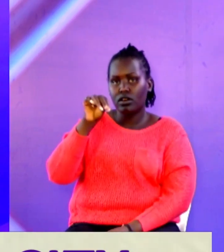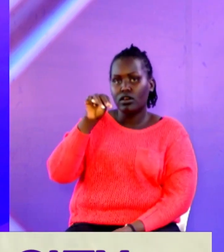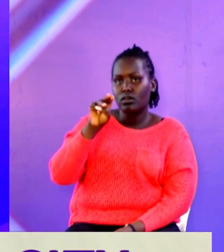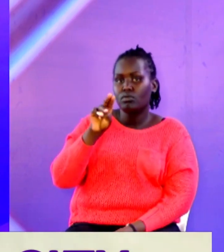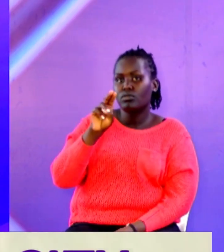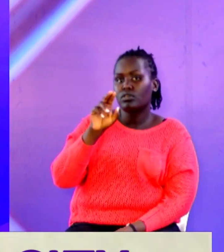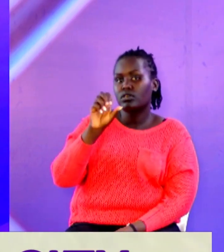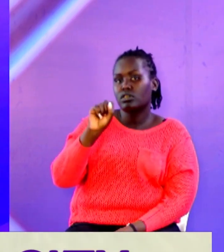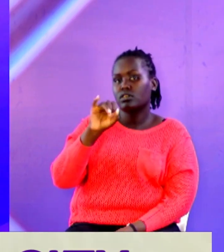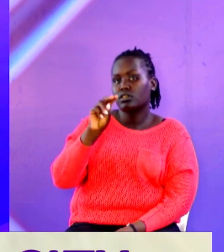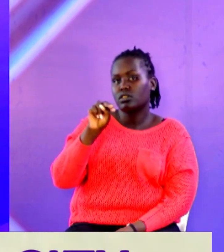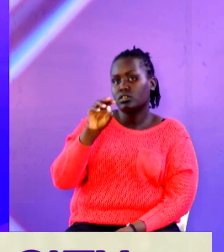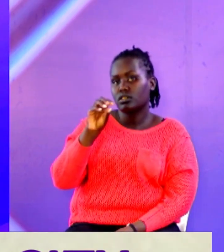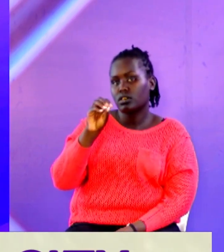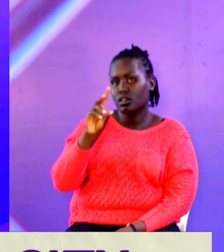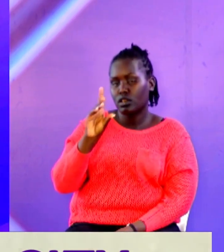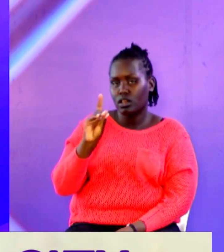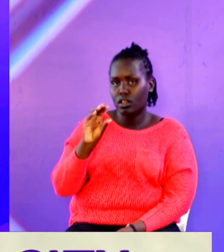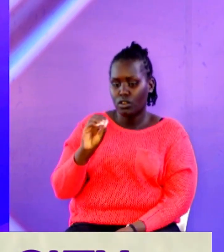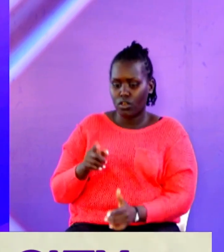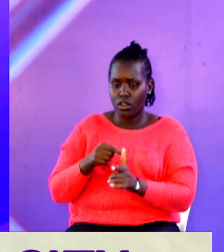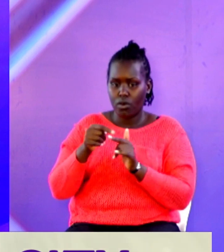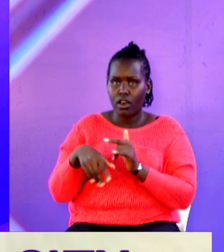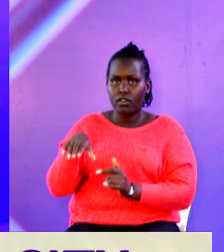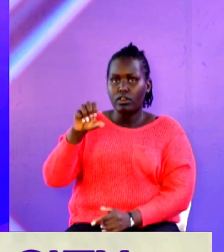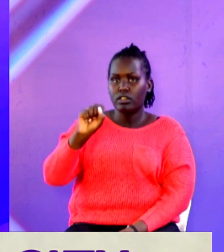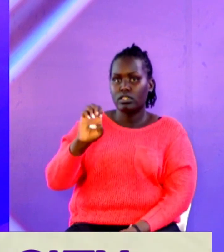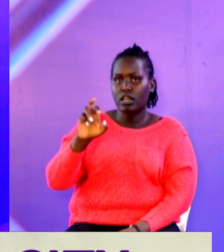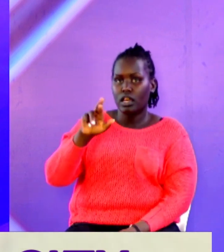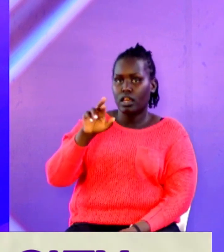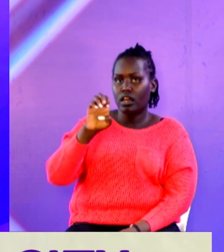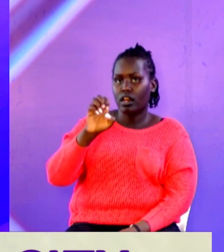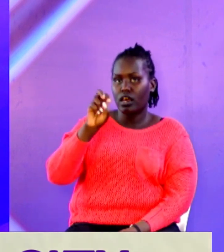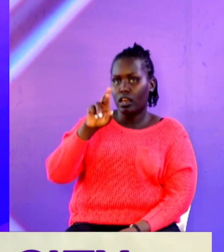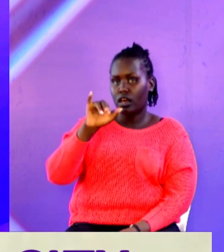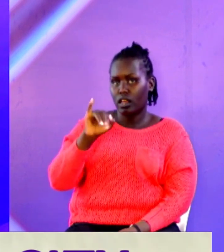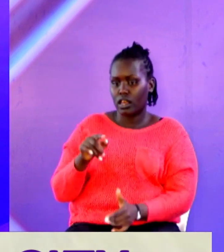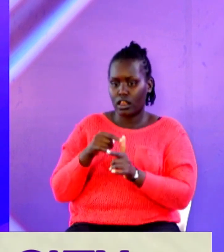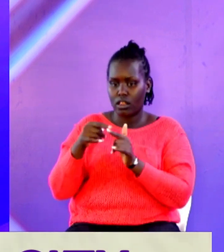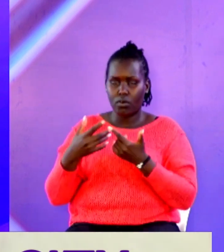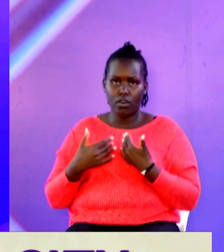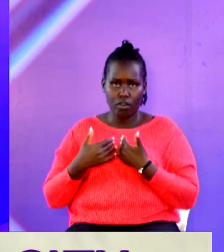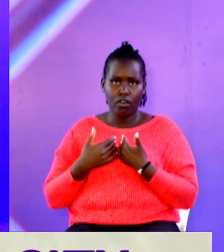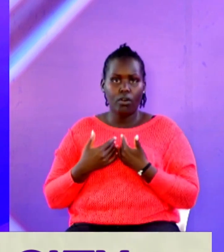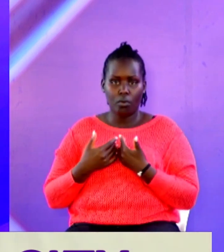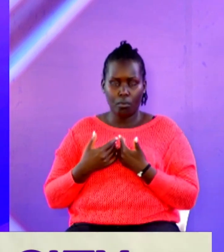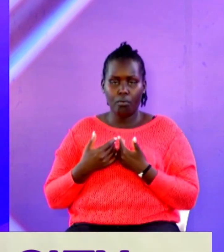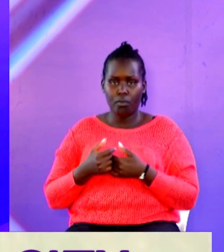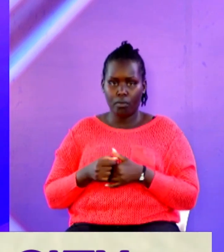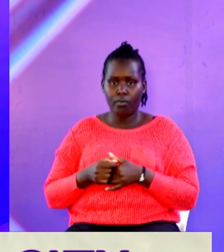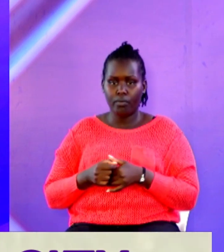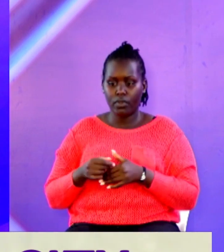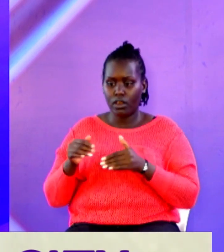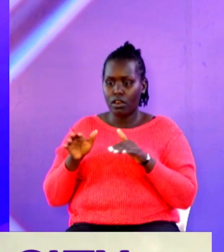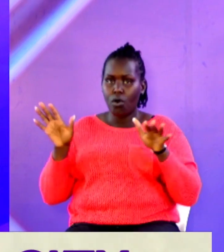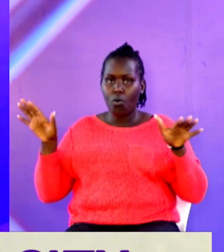you are going to have Sereri. Then Bajana, of course, we have Noshad. Of course, as a winger,